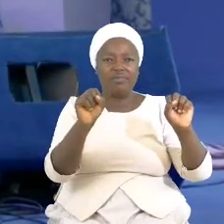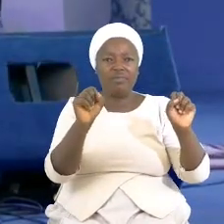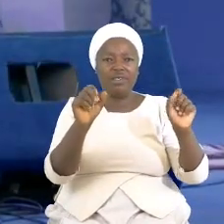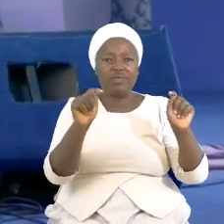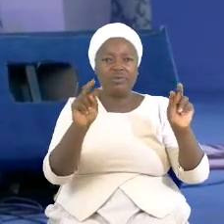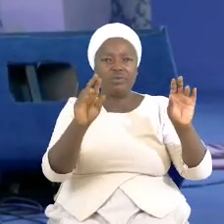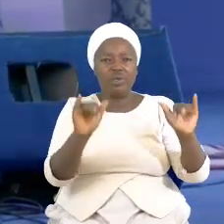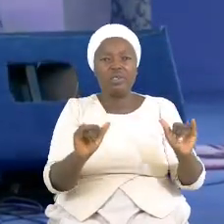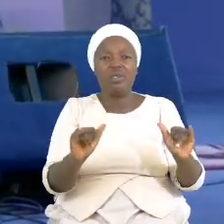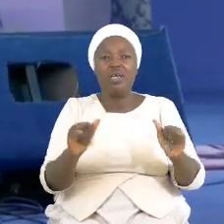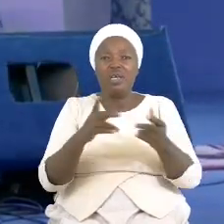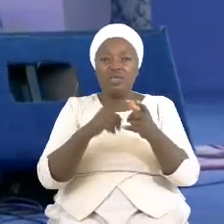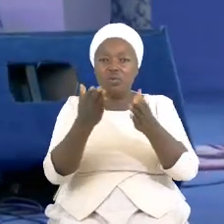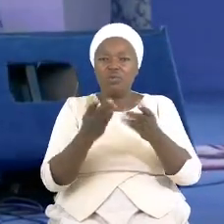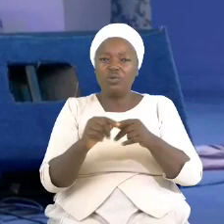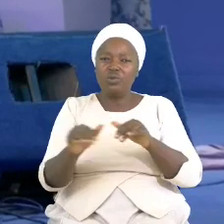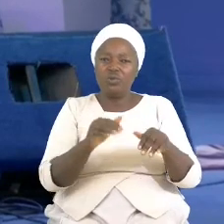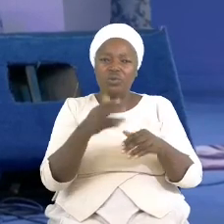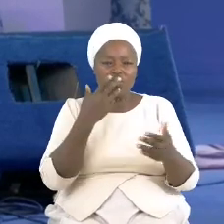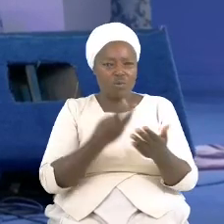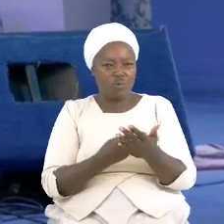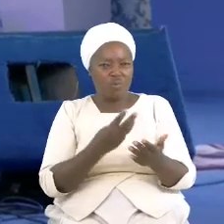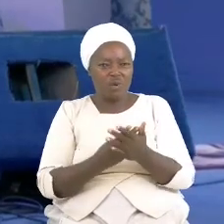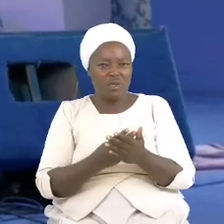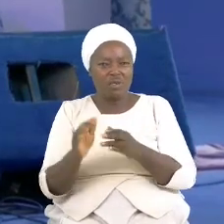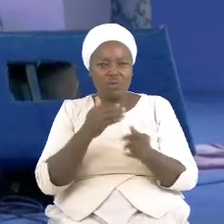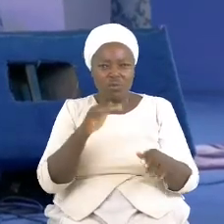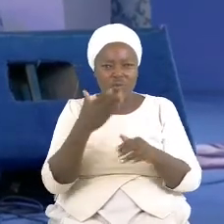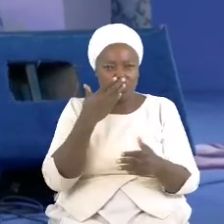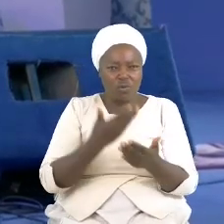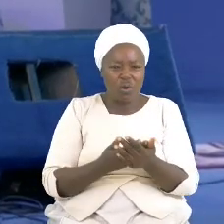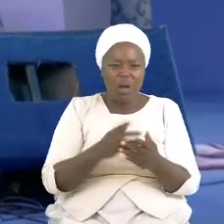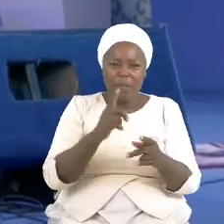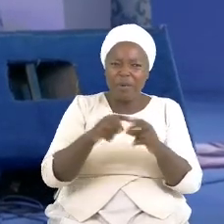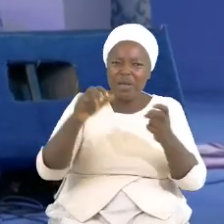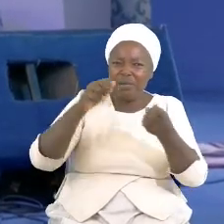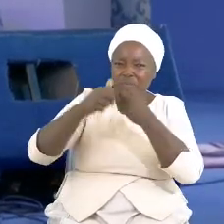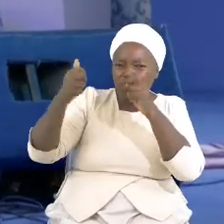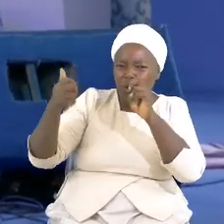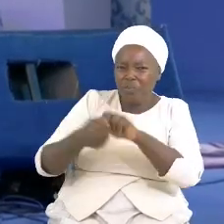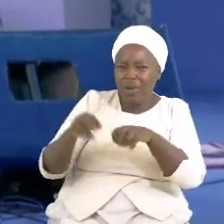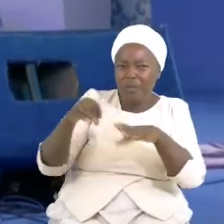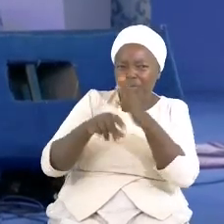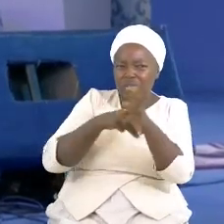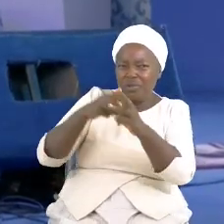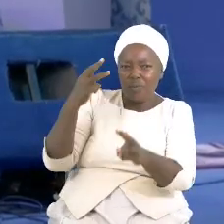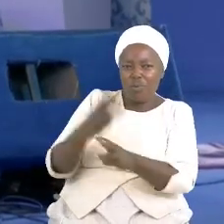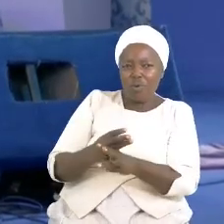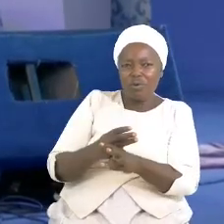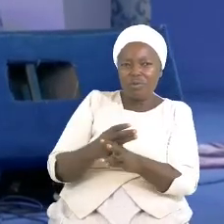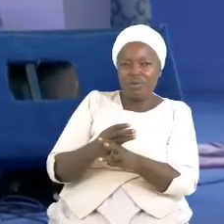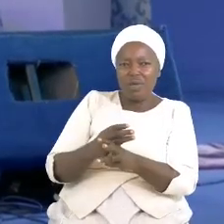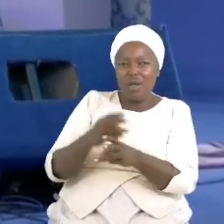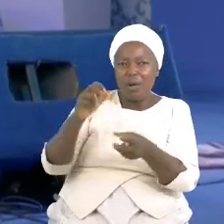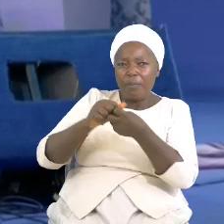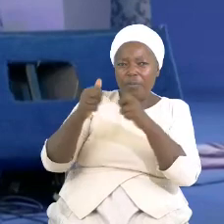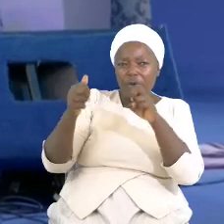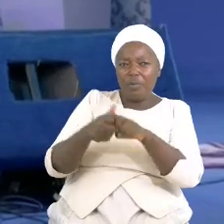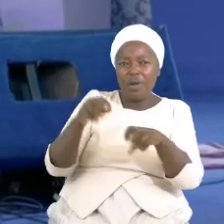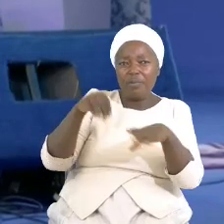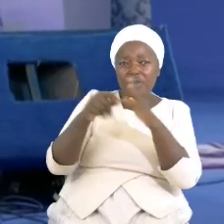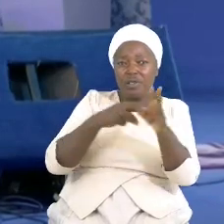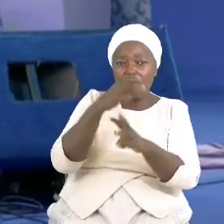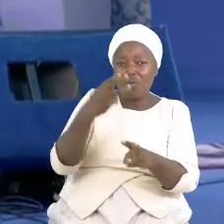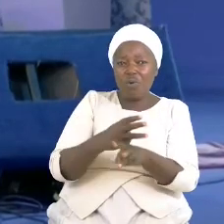good. You want to make progress. But the mischief in the world and the misery